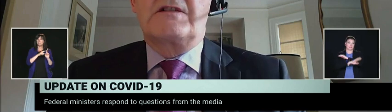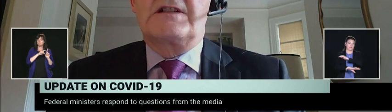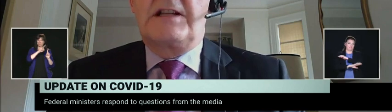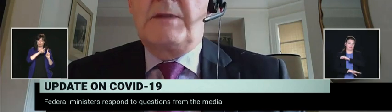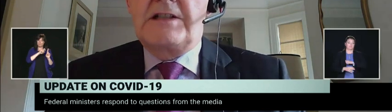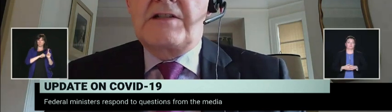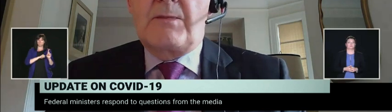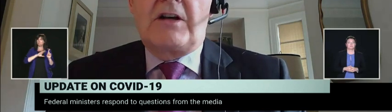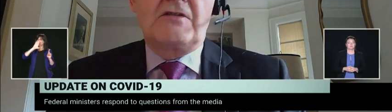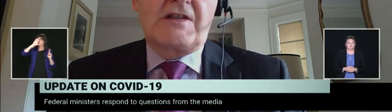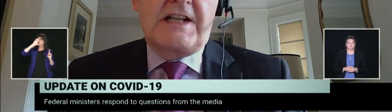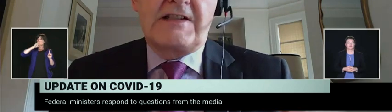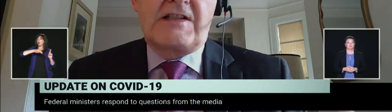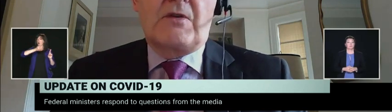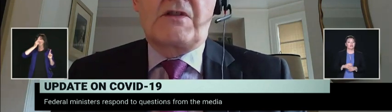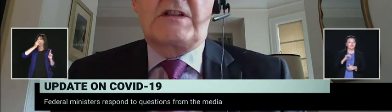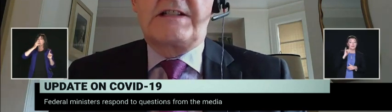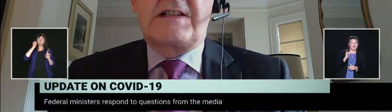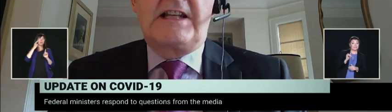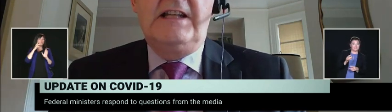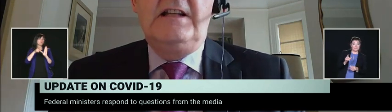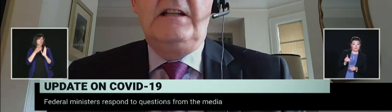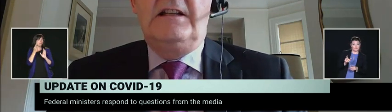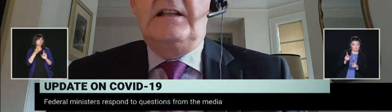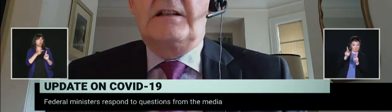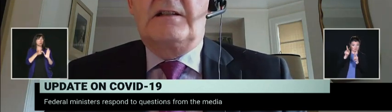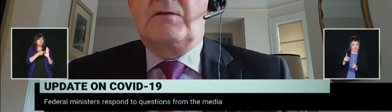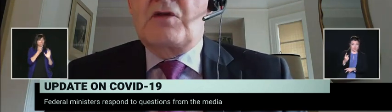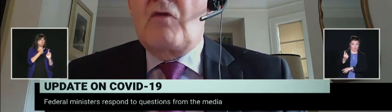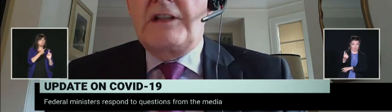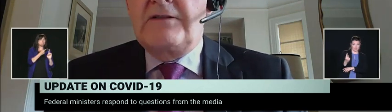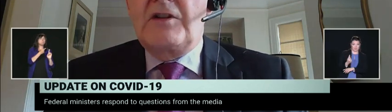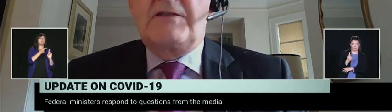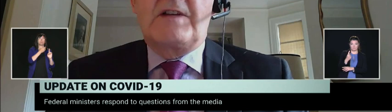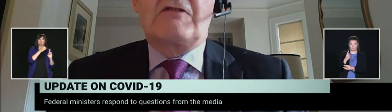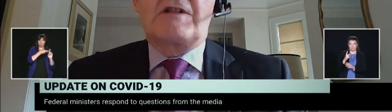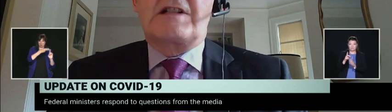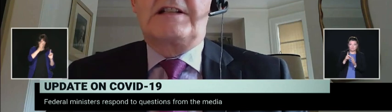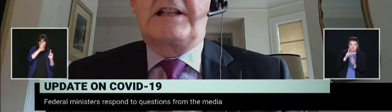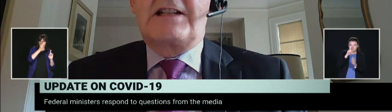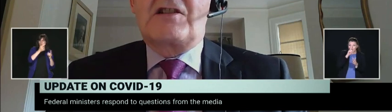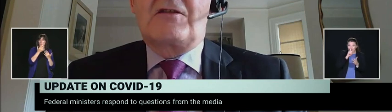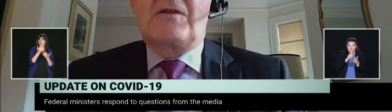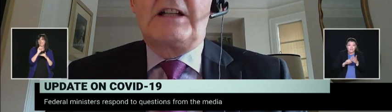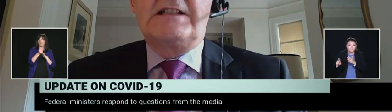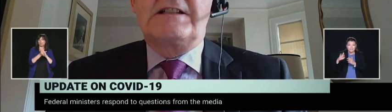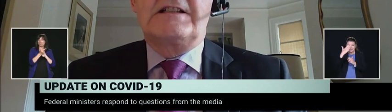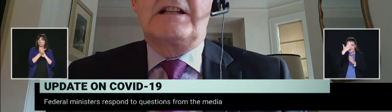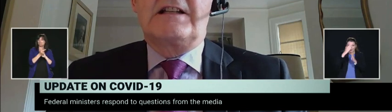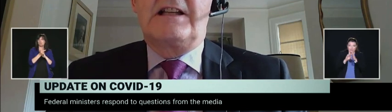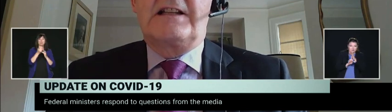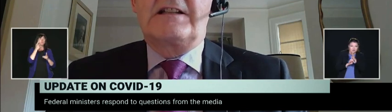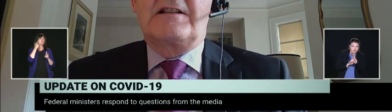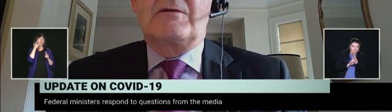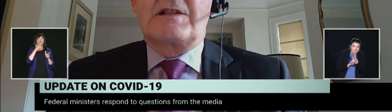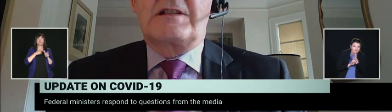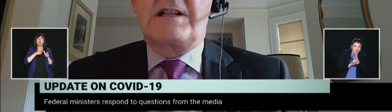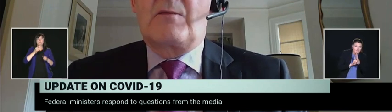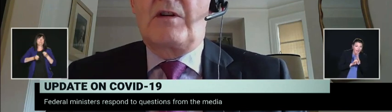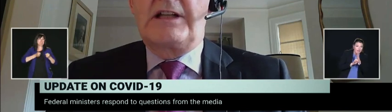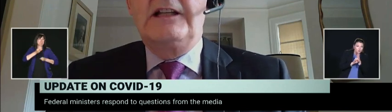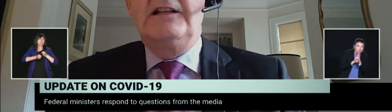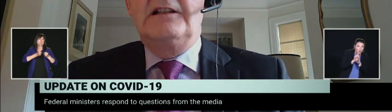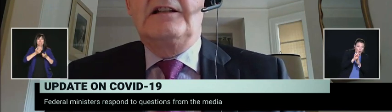measurements 10 minutes apart, just in case the person, let's say, was running very vigorously to catch their flight and there